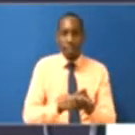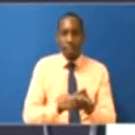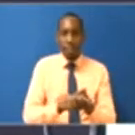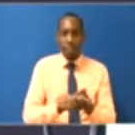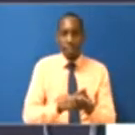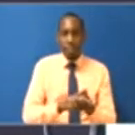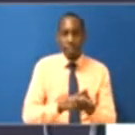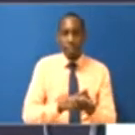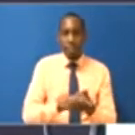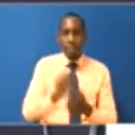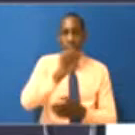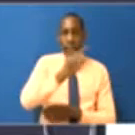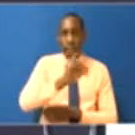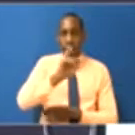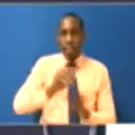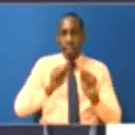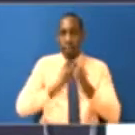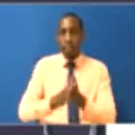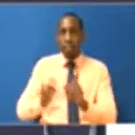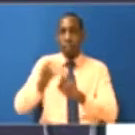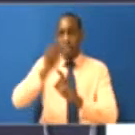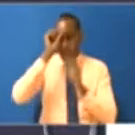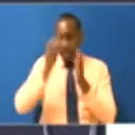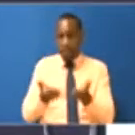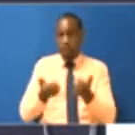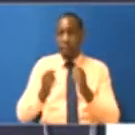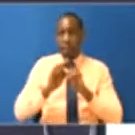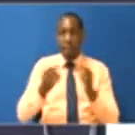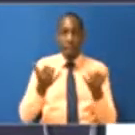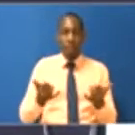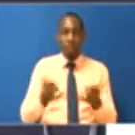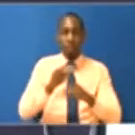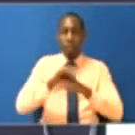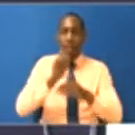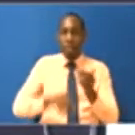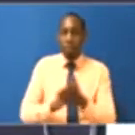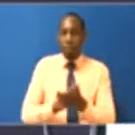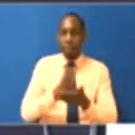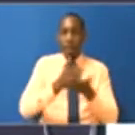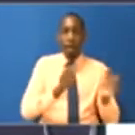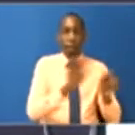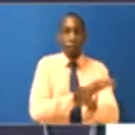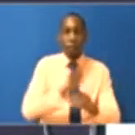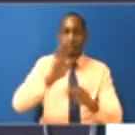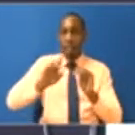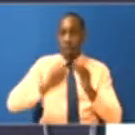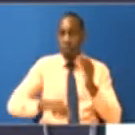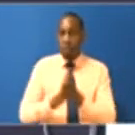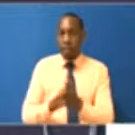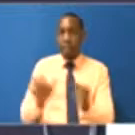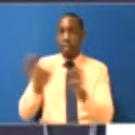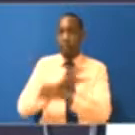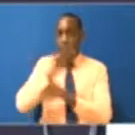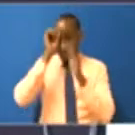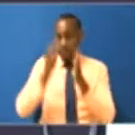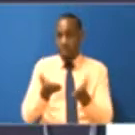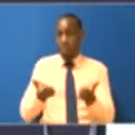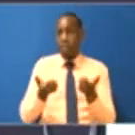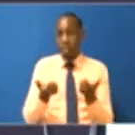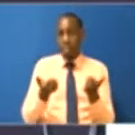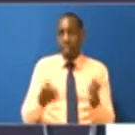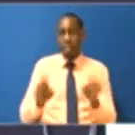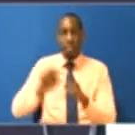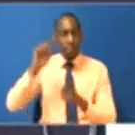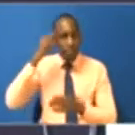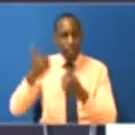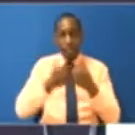would be able to get the governor we need and that is possible unfortunately we are going to get half full as opposed to the complete governor that we need and